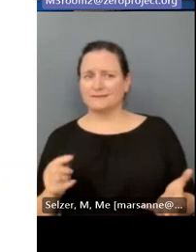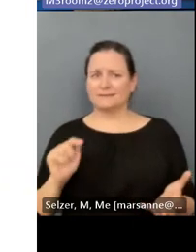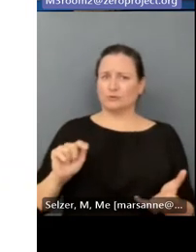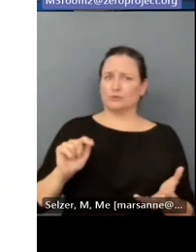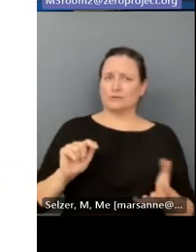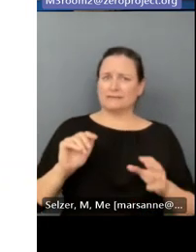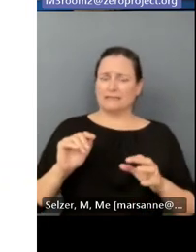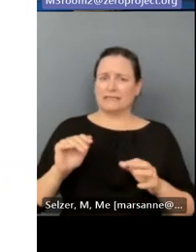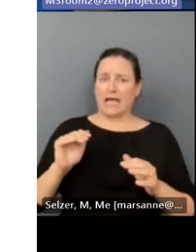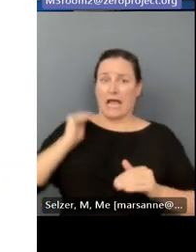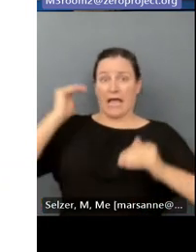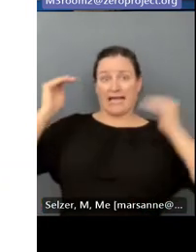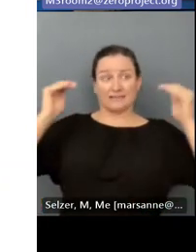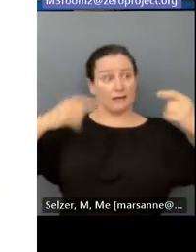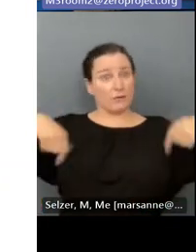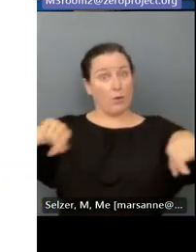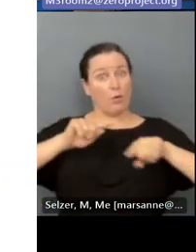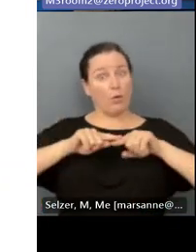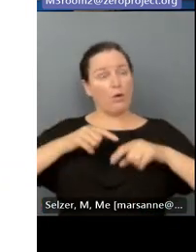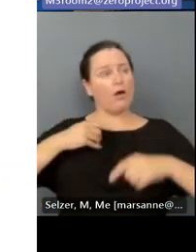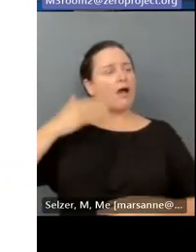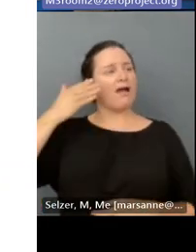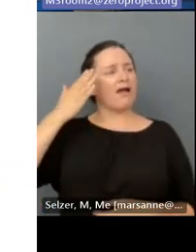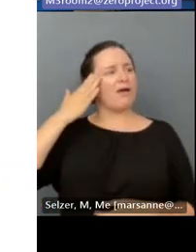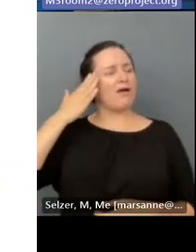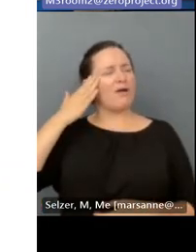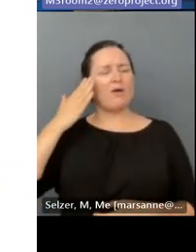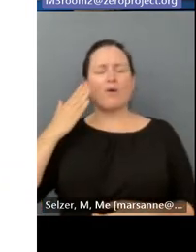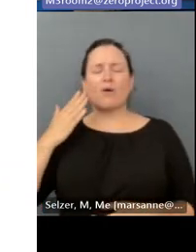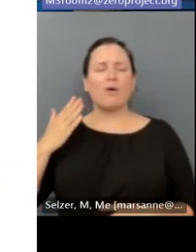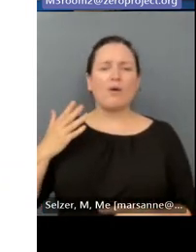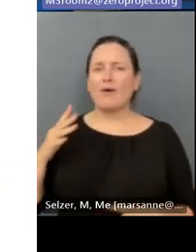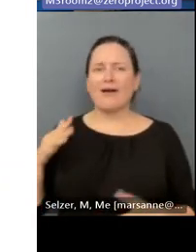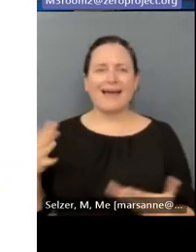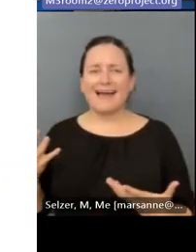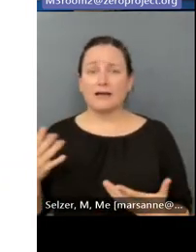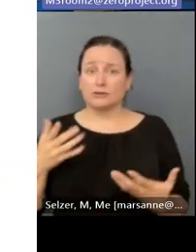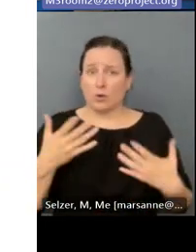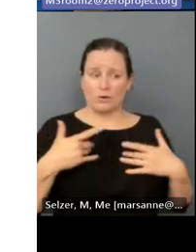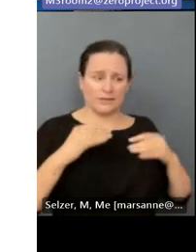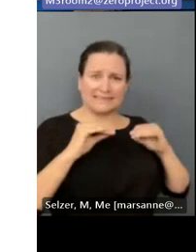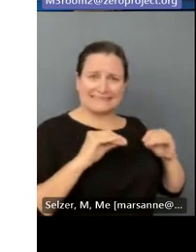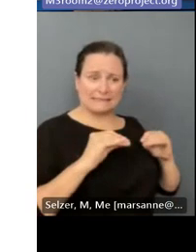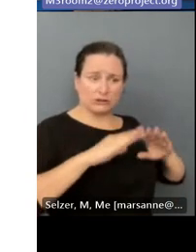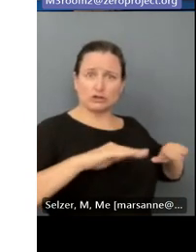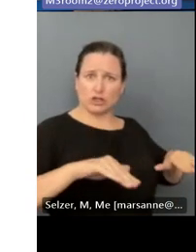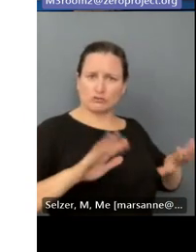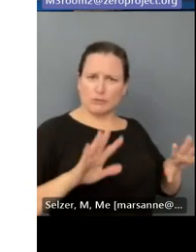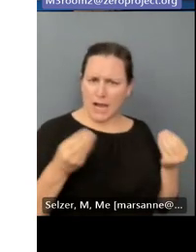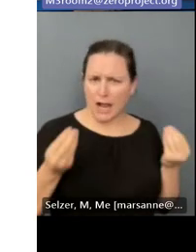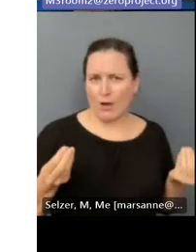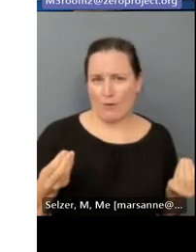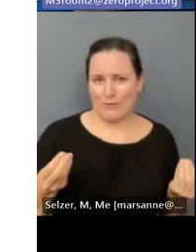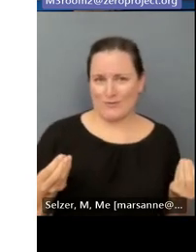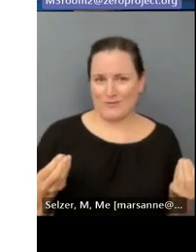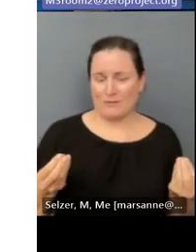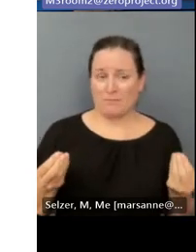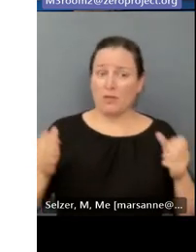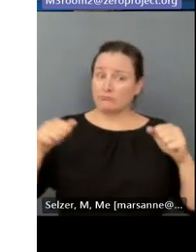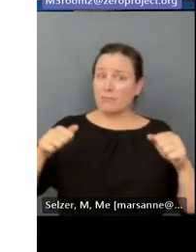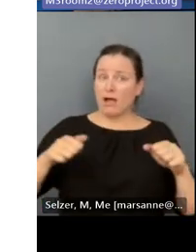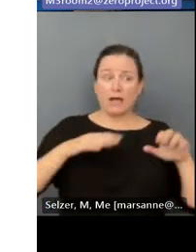children? Although many of you will agree that children with disabilities should have the same rights as other children, but the